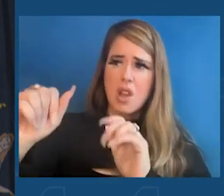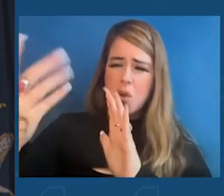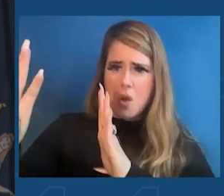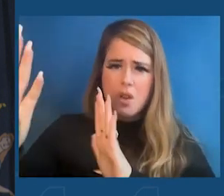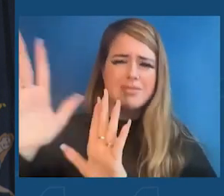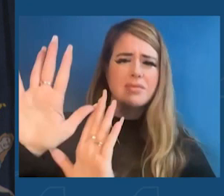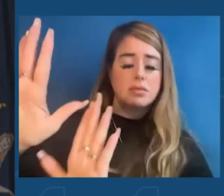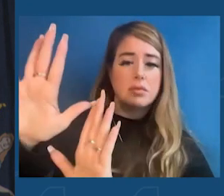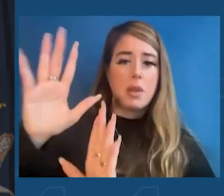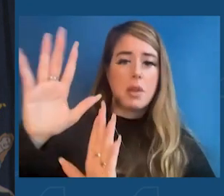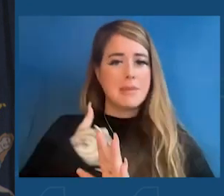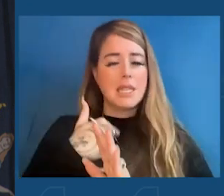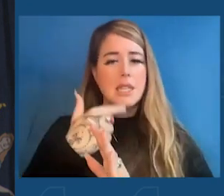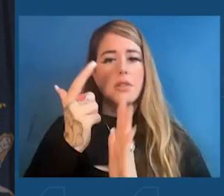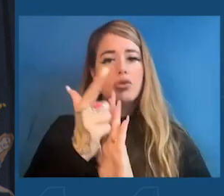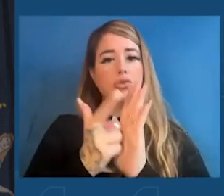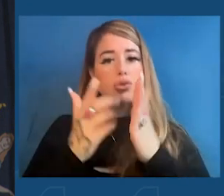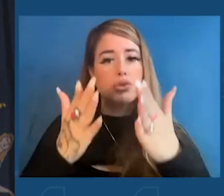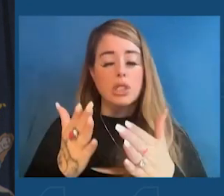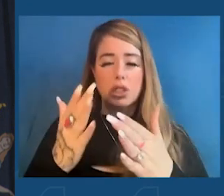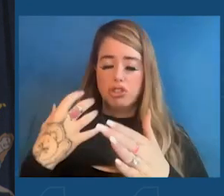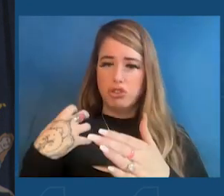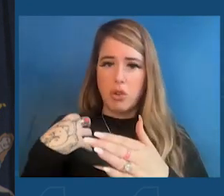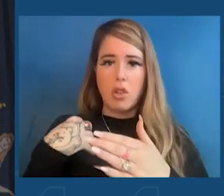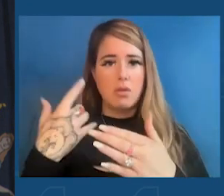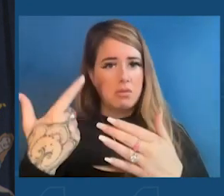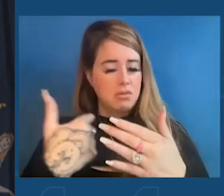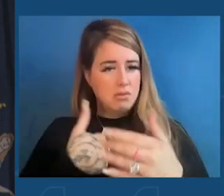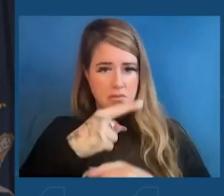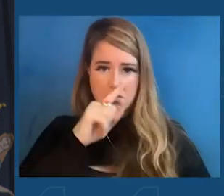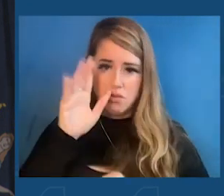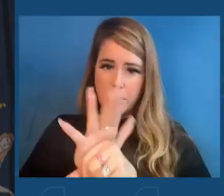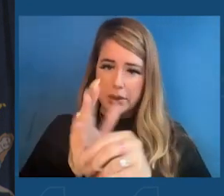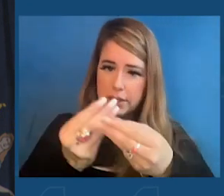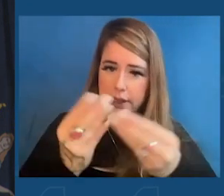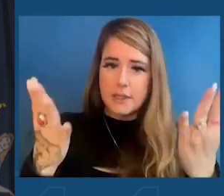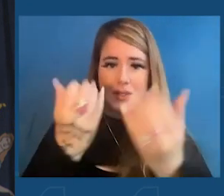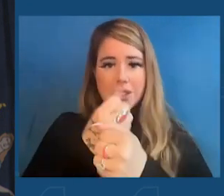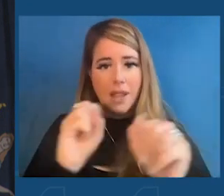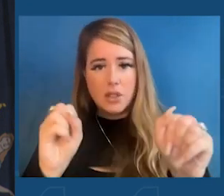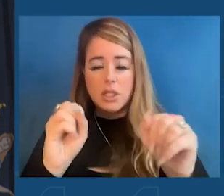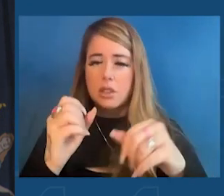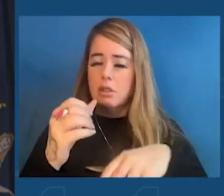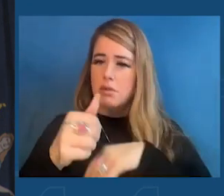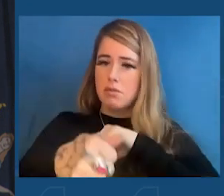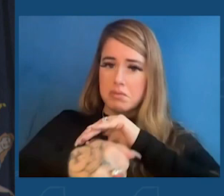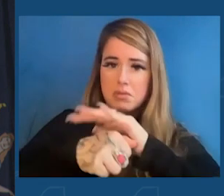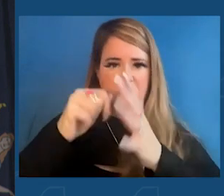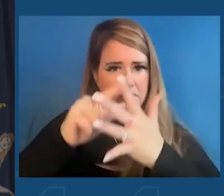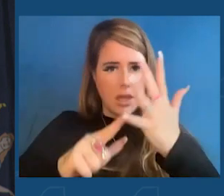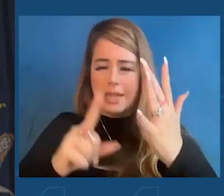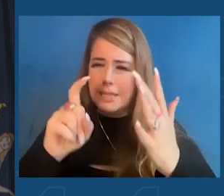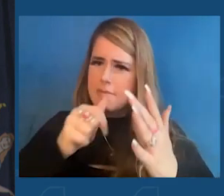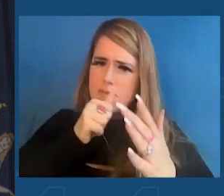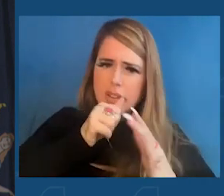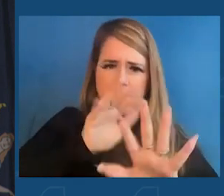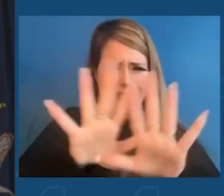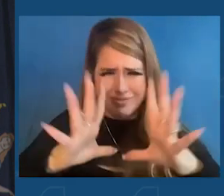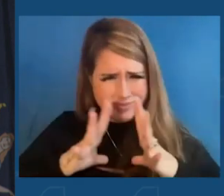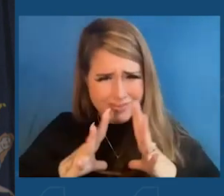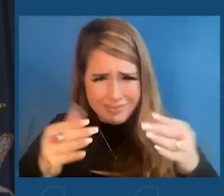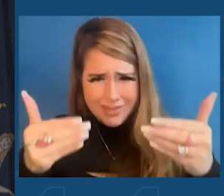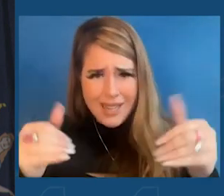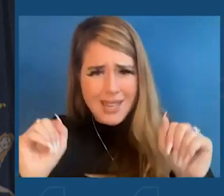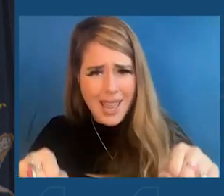providing safety, security, and privacy for anyone seeking or providing lawful reproductive health care options and using the law both as a